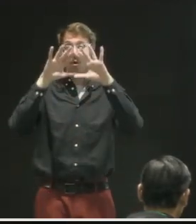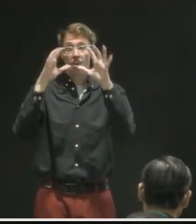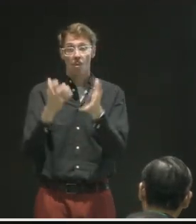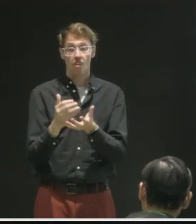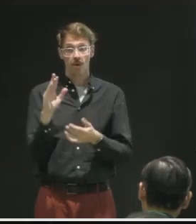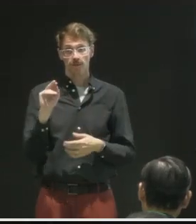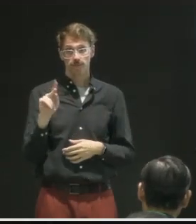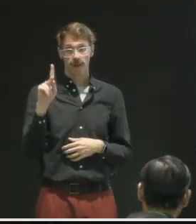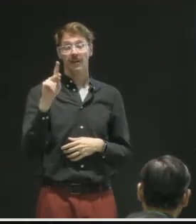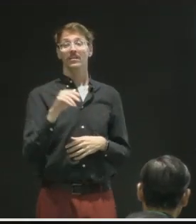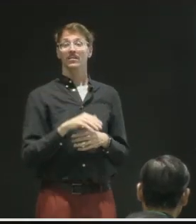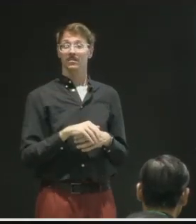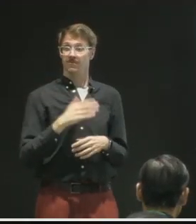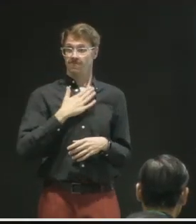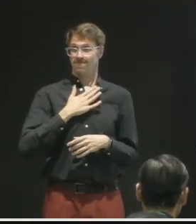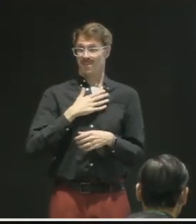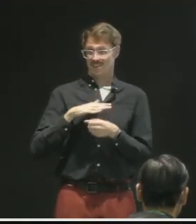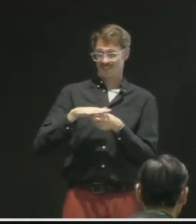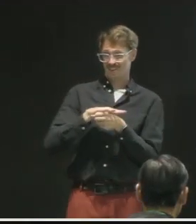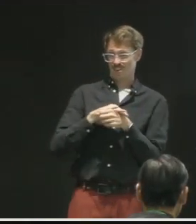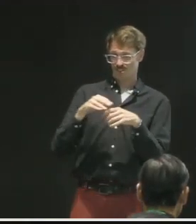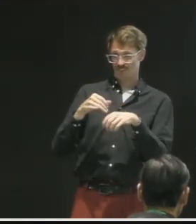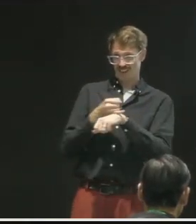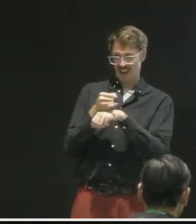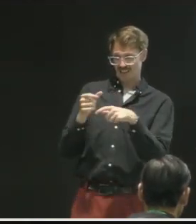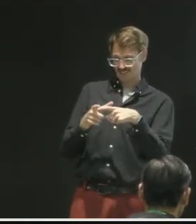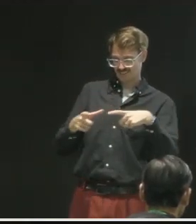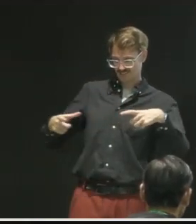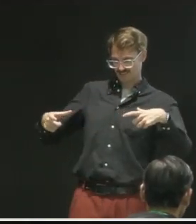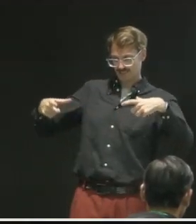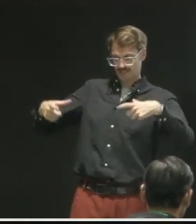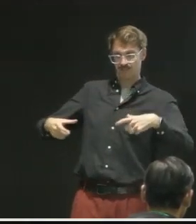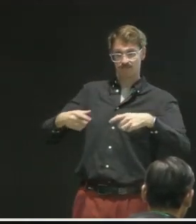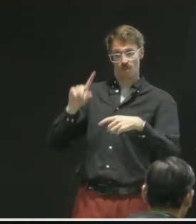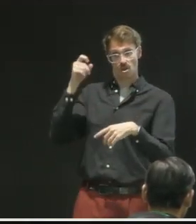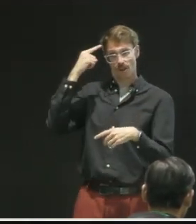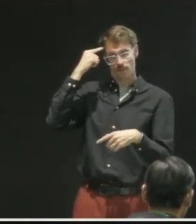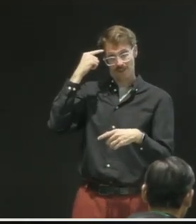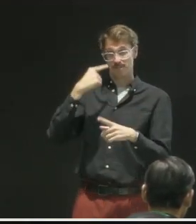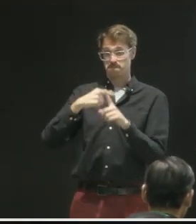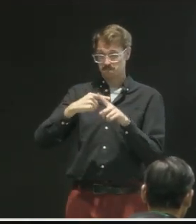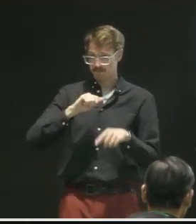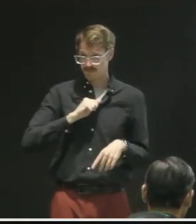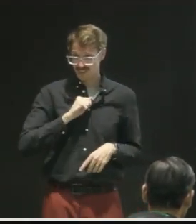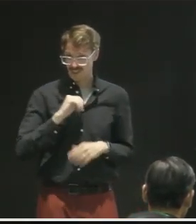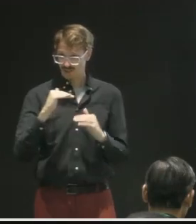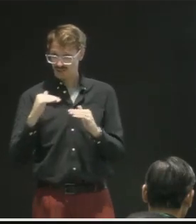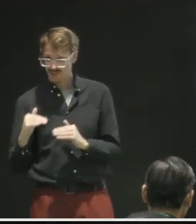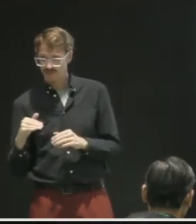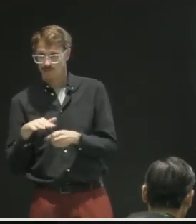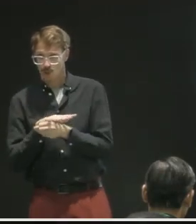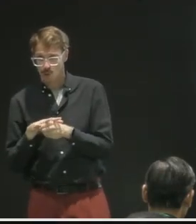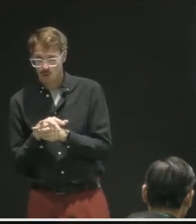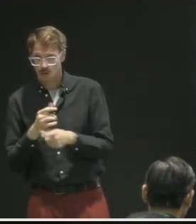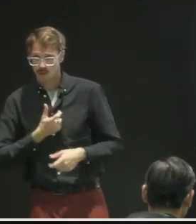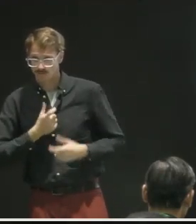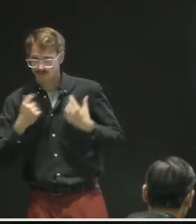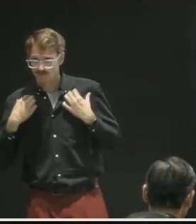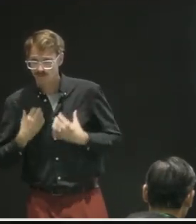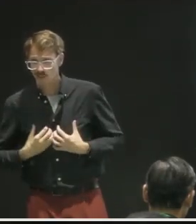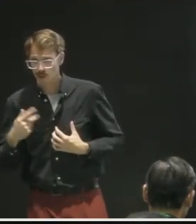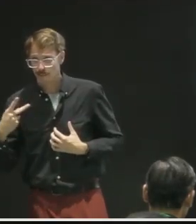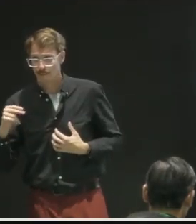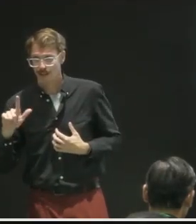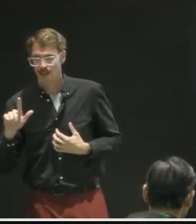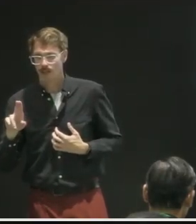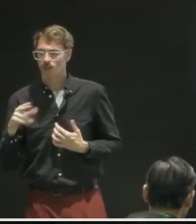government of Central Sulawesi, including me as a mayor of Palu, really committed to this, how to prevent our women and